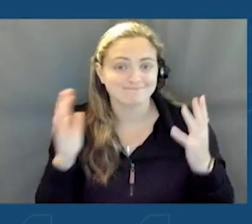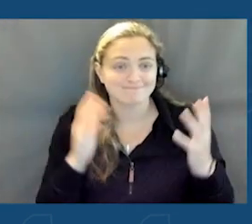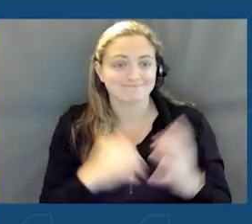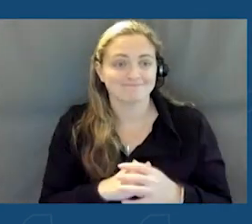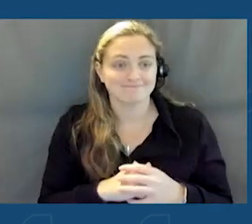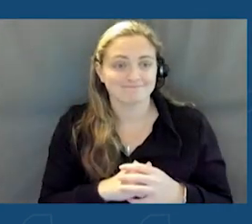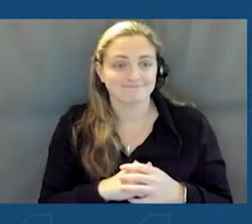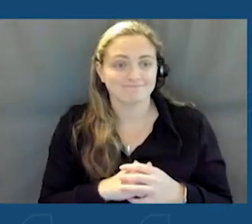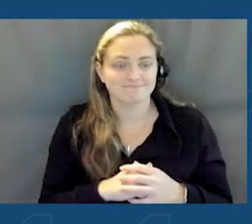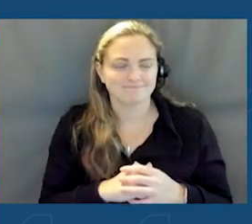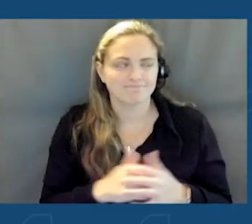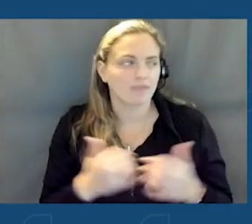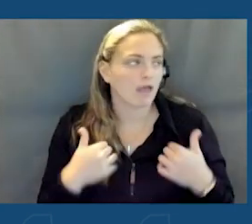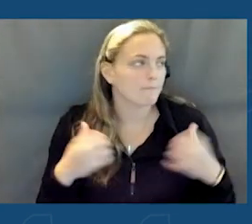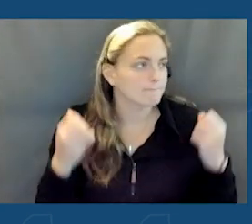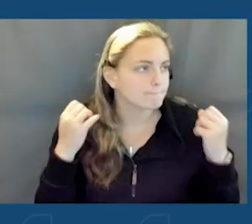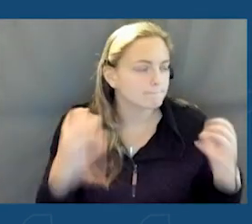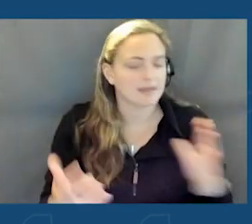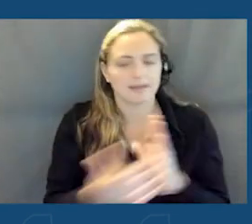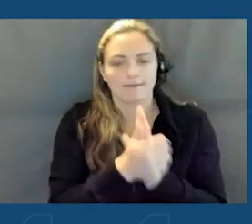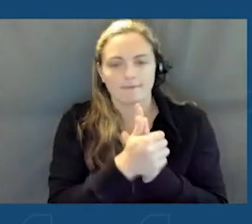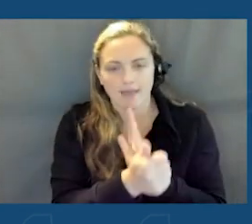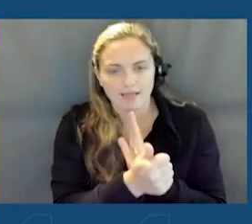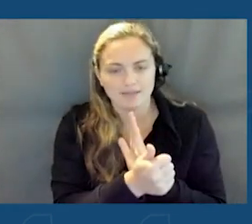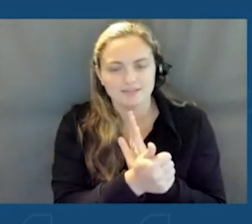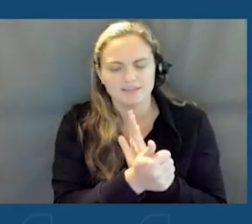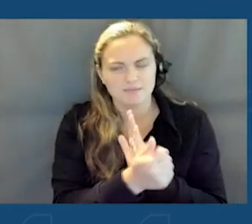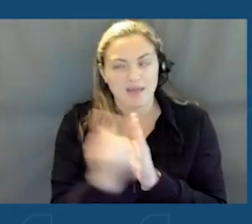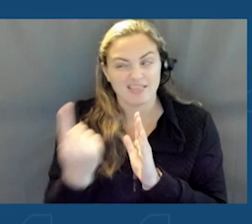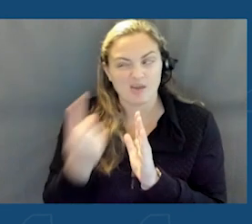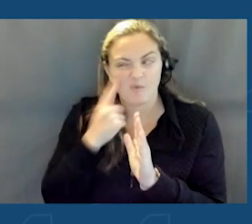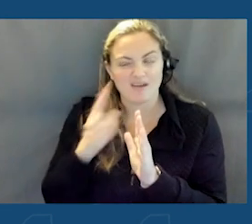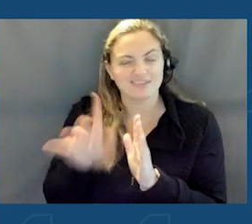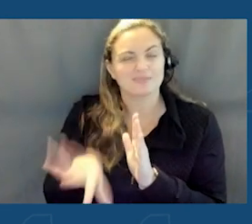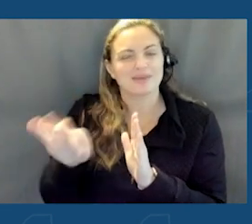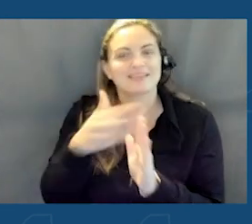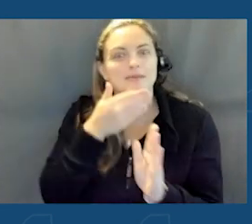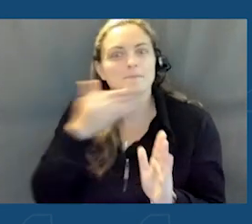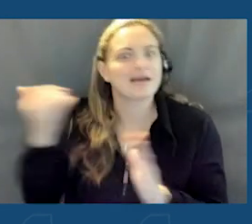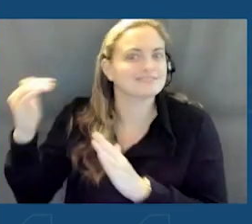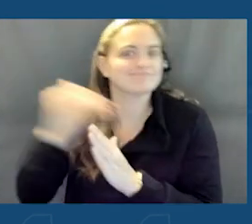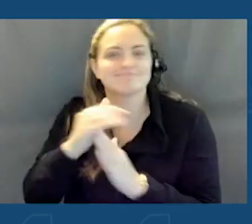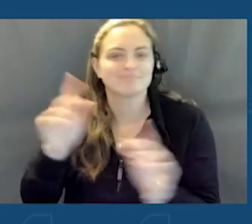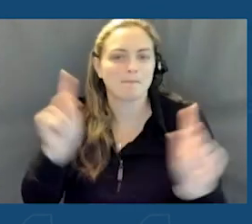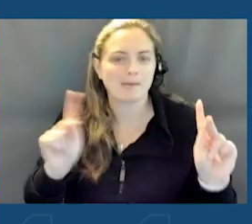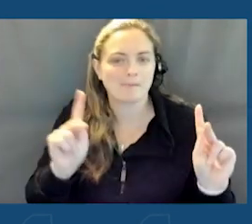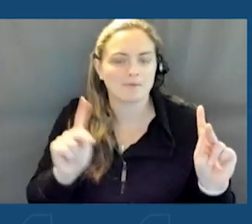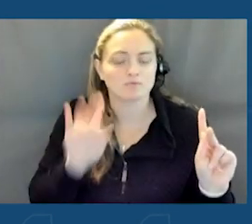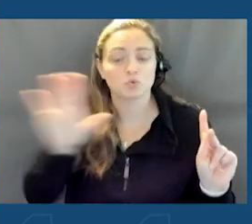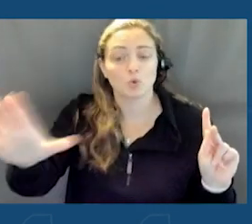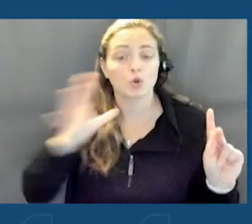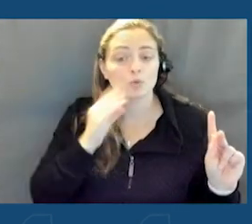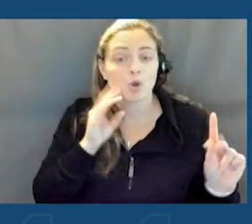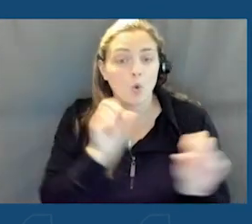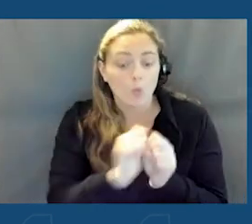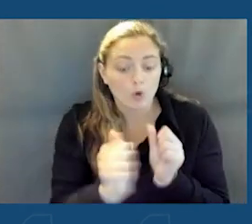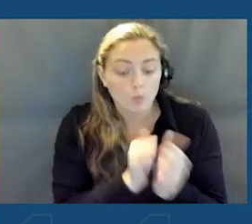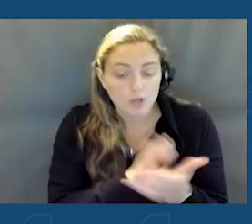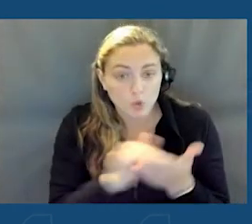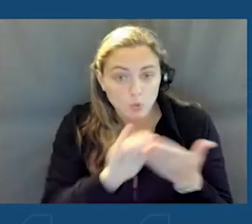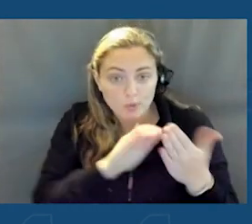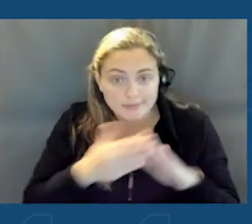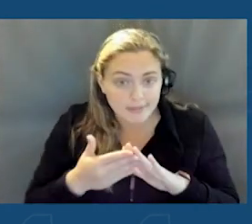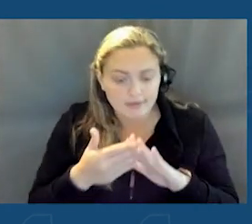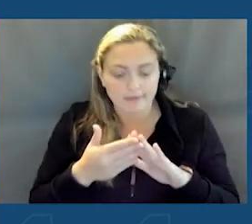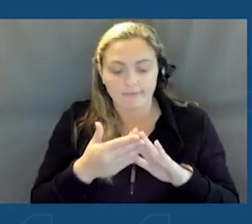If I have any talent, it's a talent for picking the best people. Would you agree with that? Okay. So her experience working with New York City, going